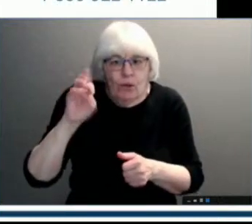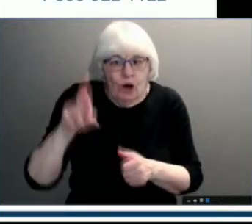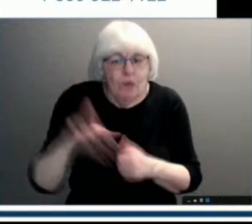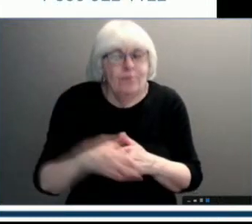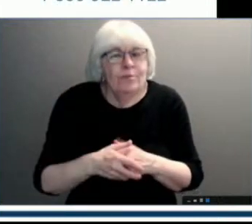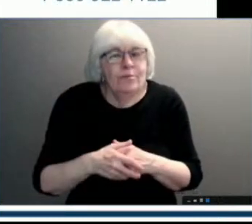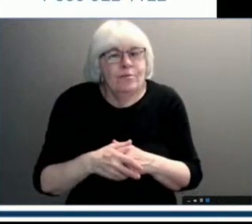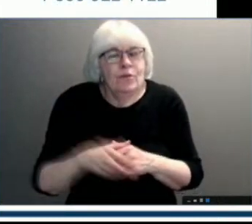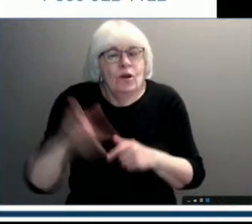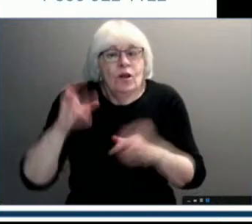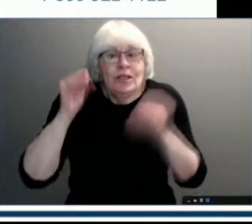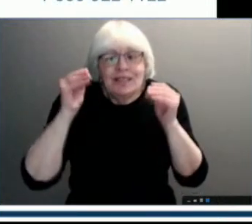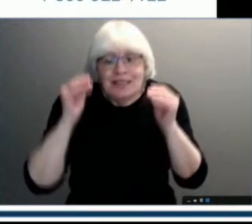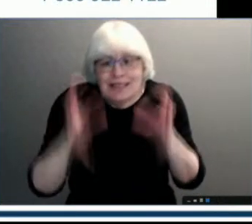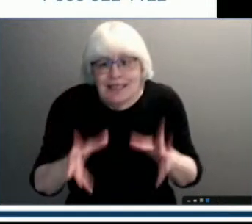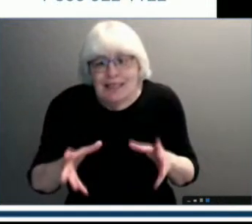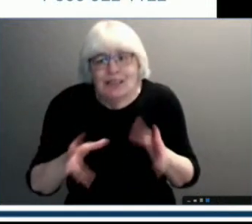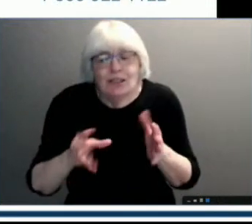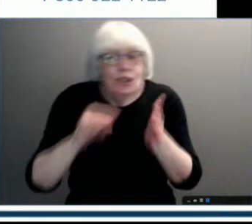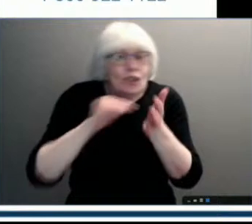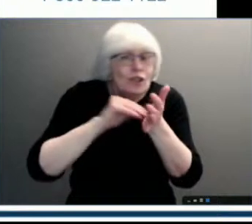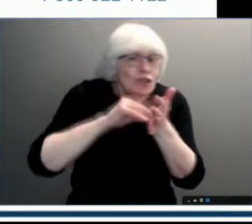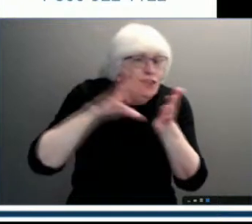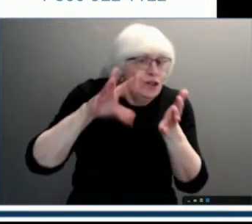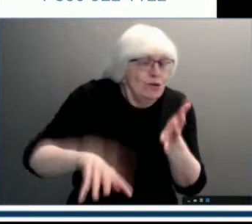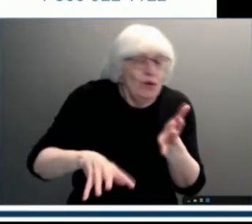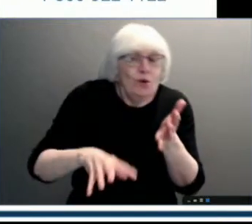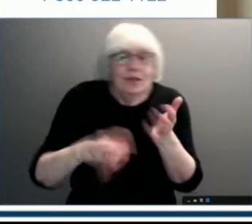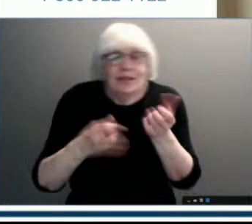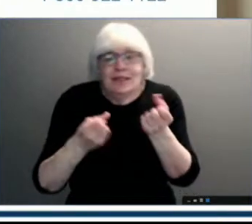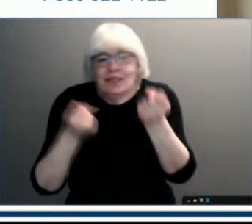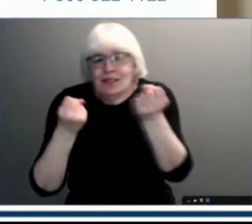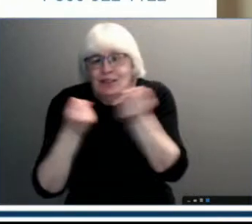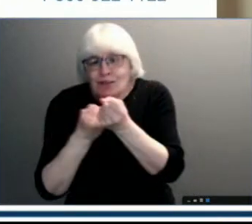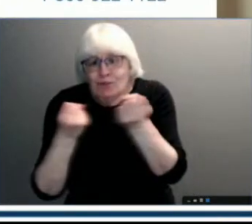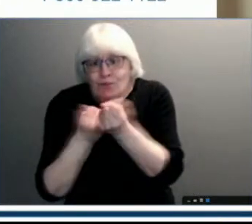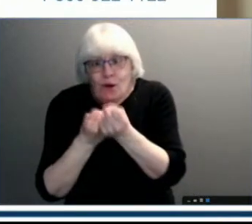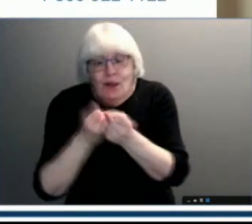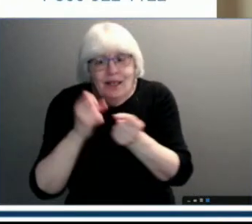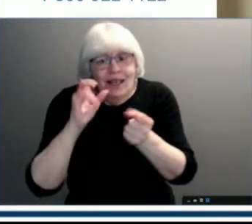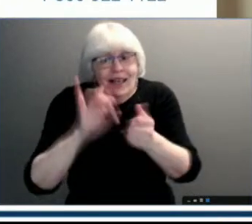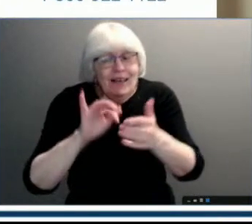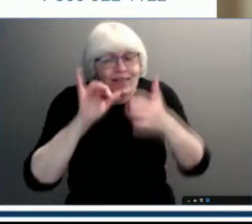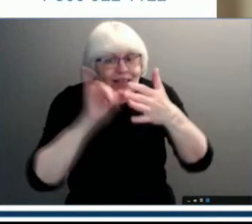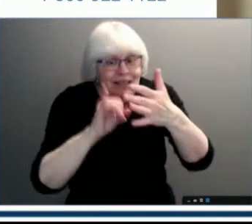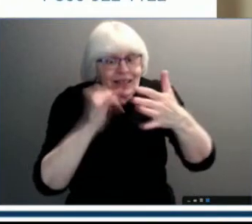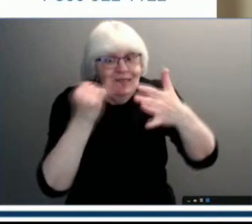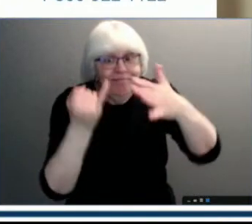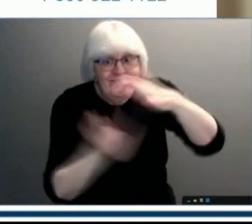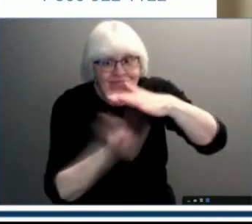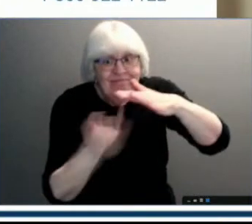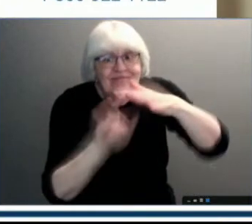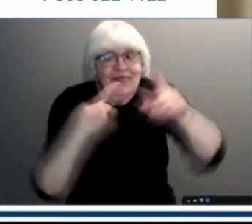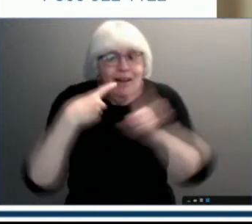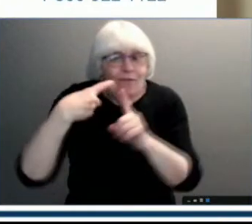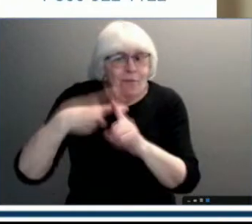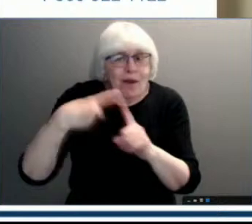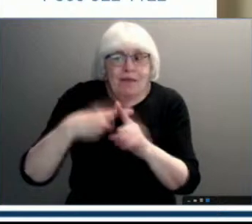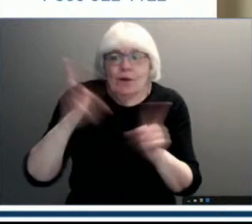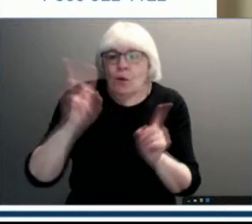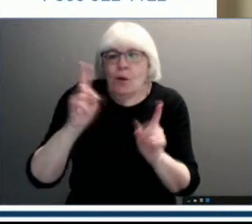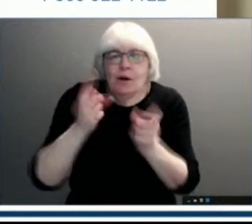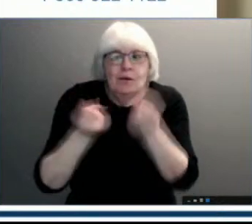classwork for multiple days from isolating with a positive case? Yeah, we'll continue to have those discussions